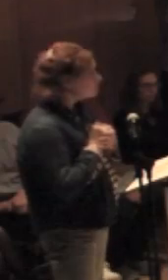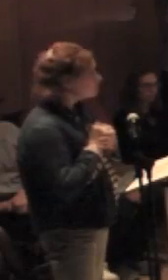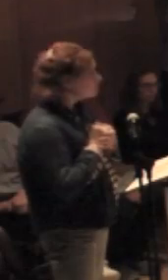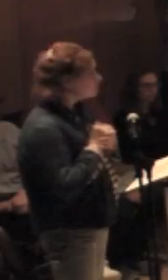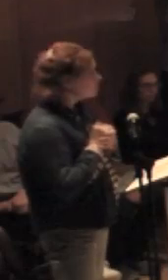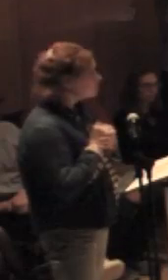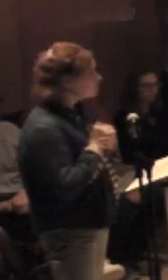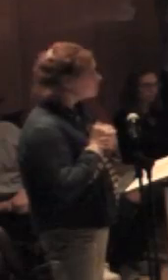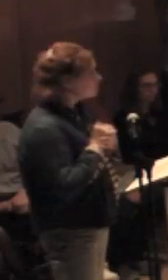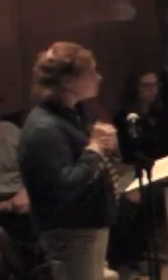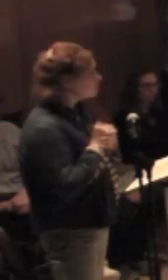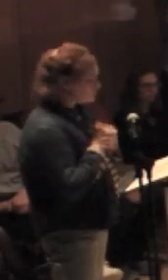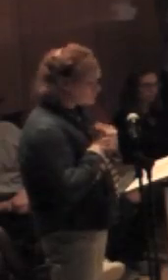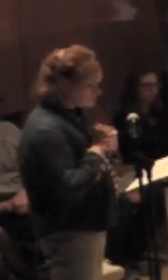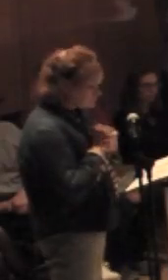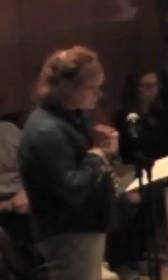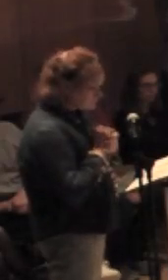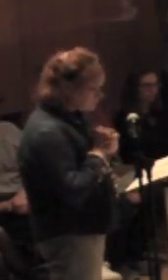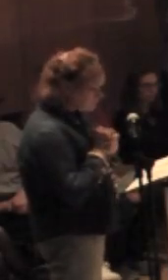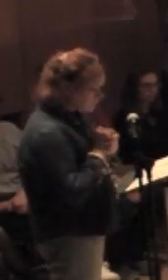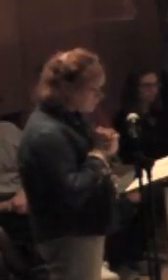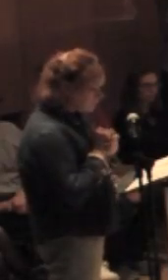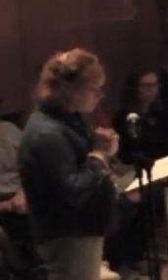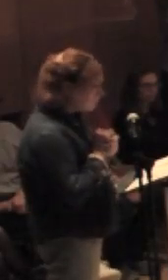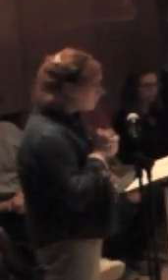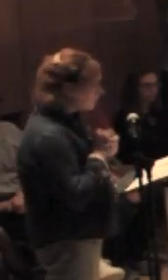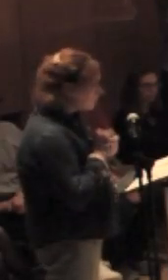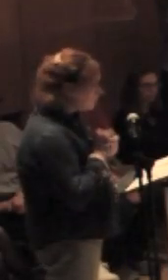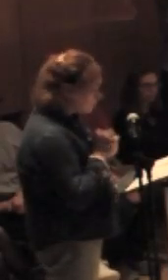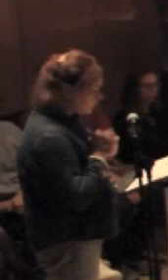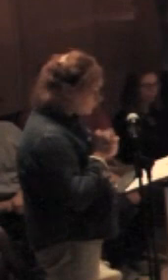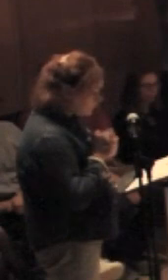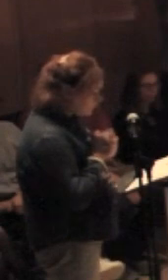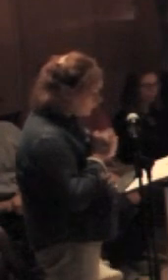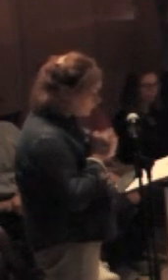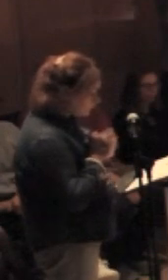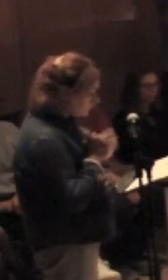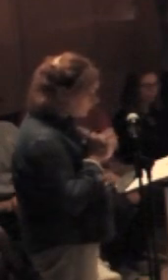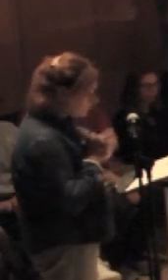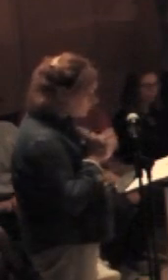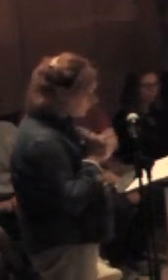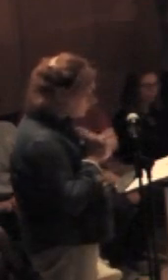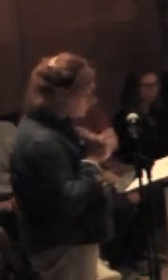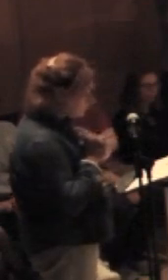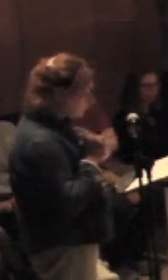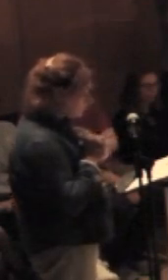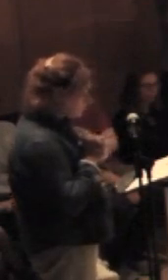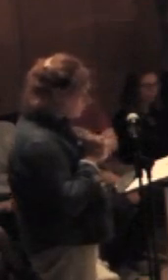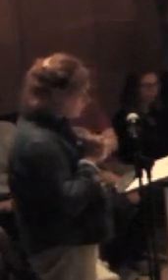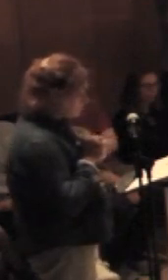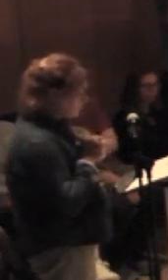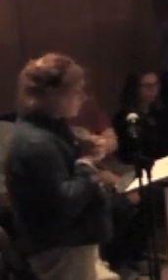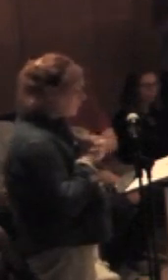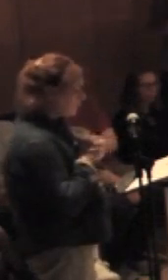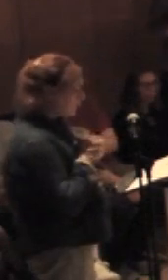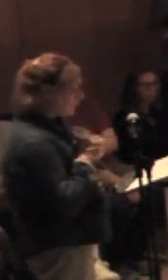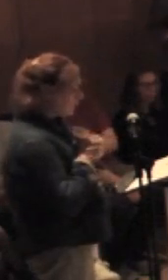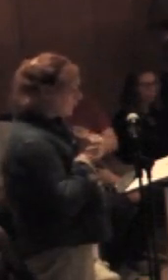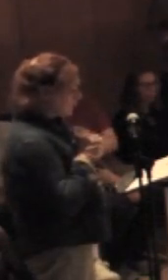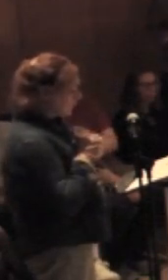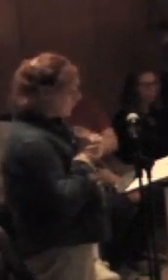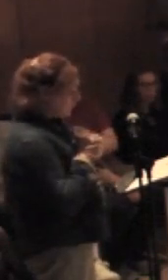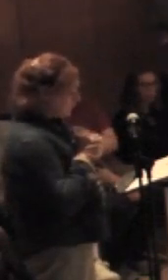little while went on a walk and then yeah I was in my room just now but you know that don't